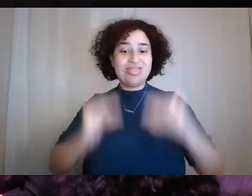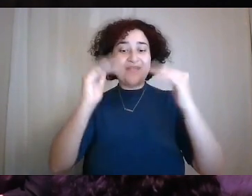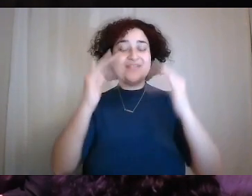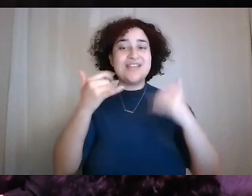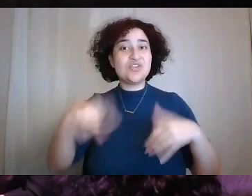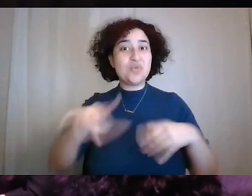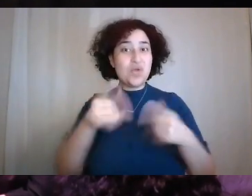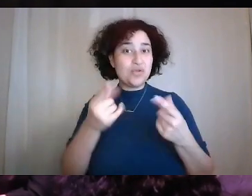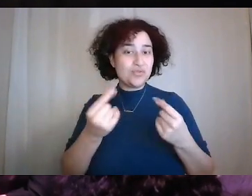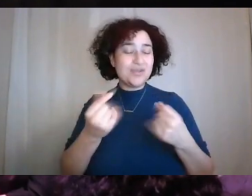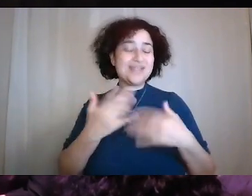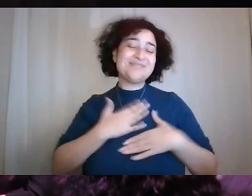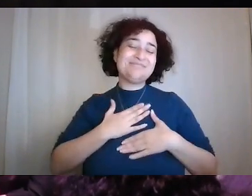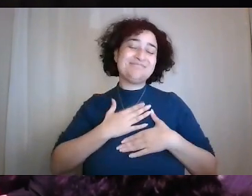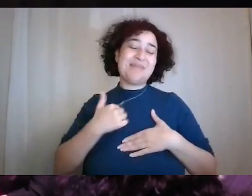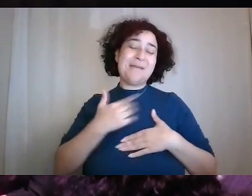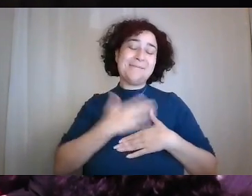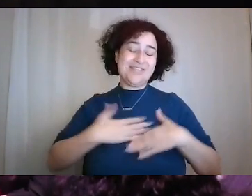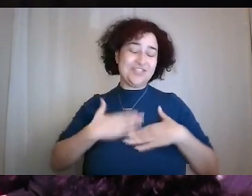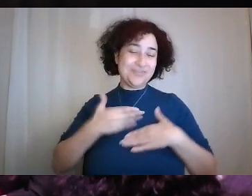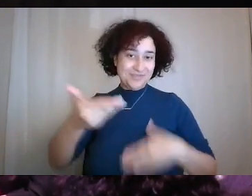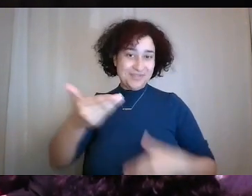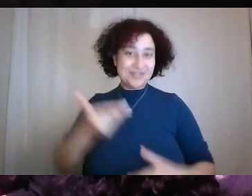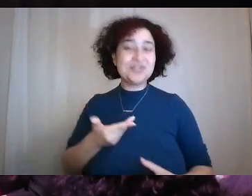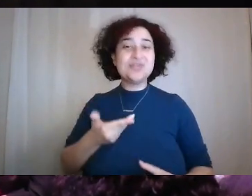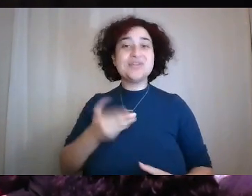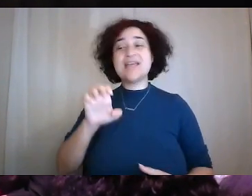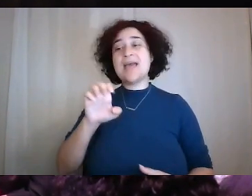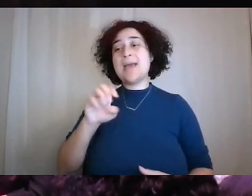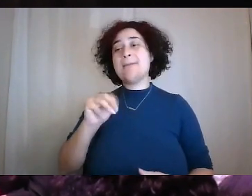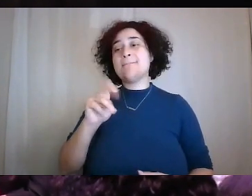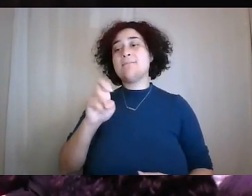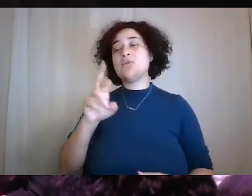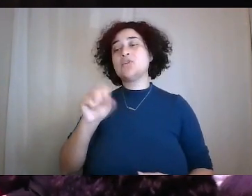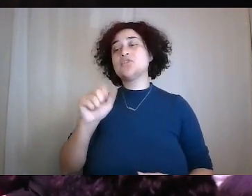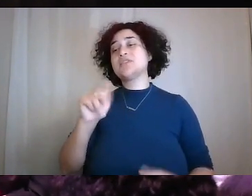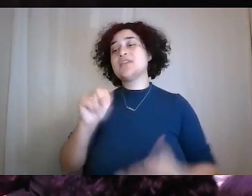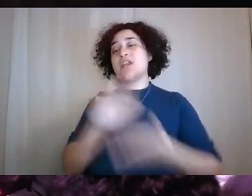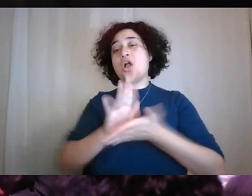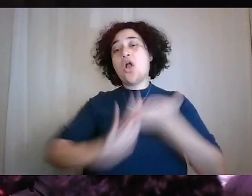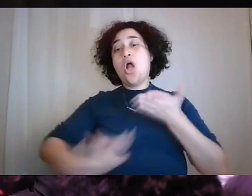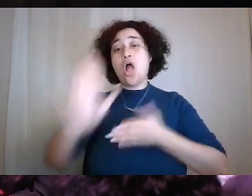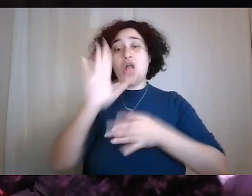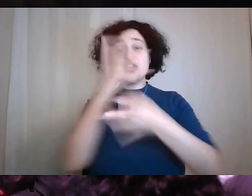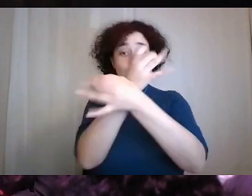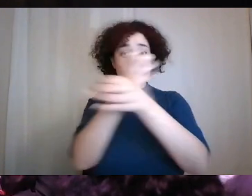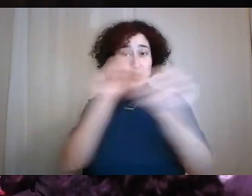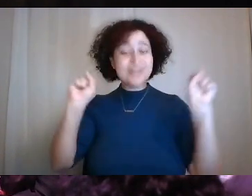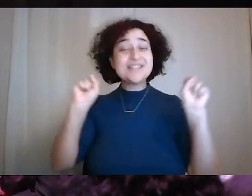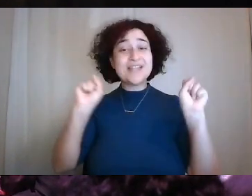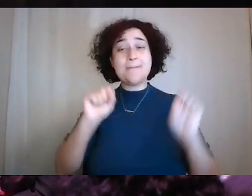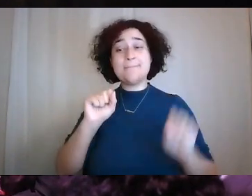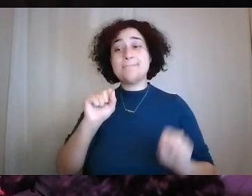pleasure to introduce Emerson College's President Jay Bernhardt, who's going to share a few brief remarks.